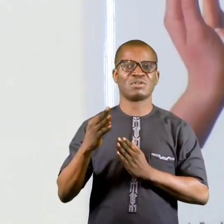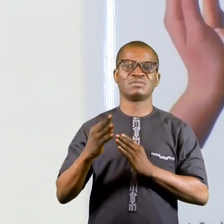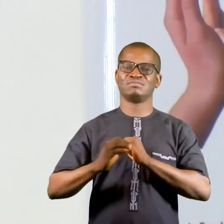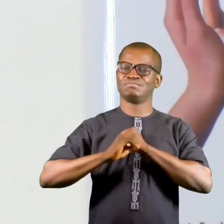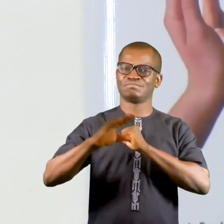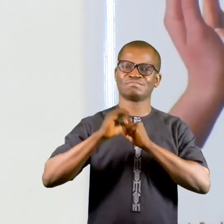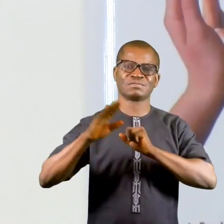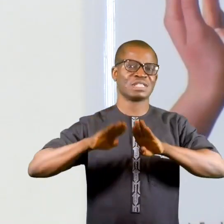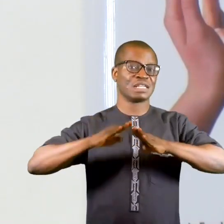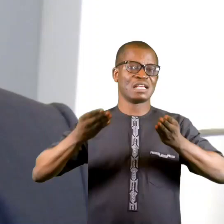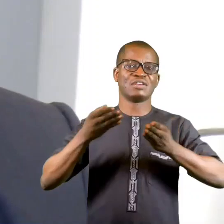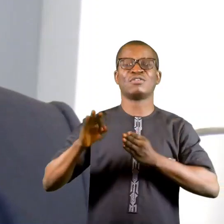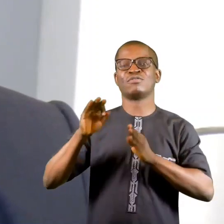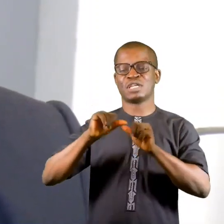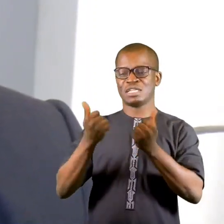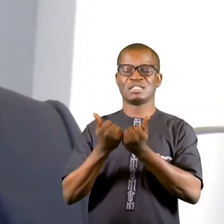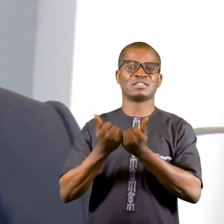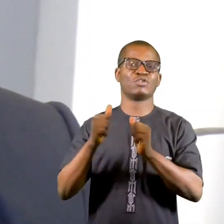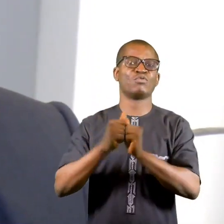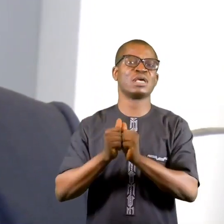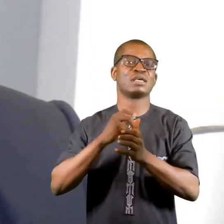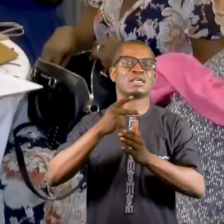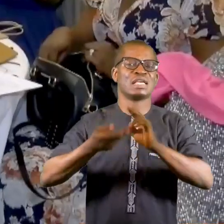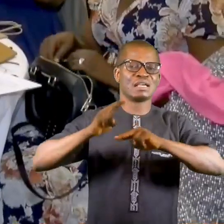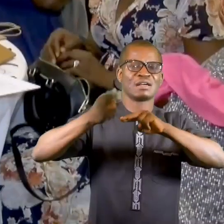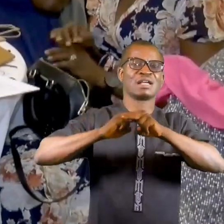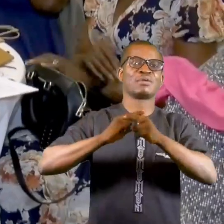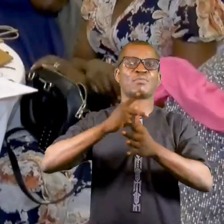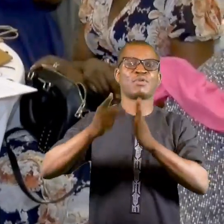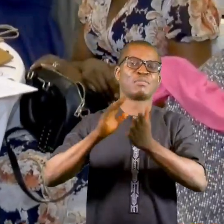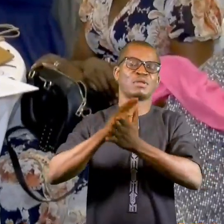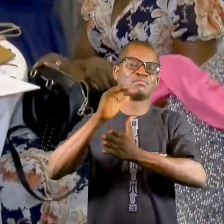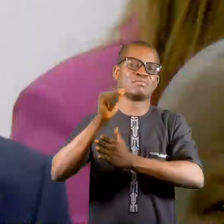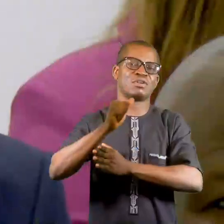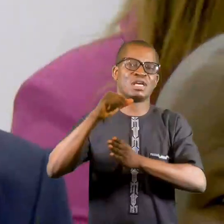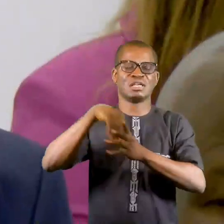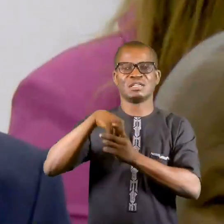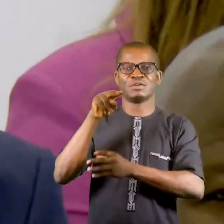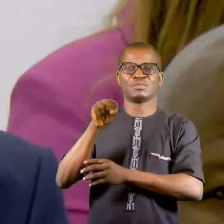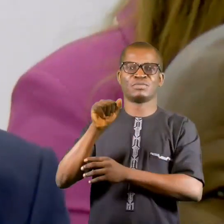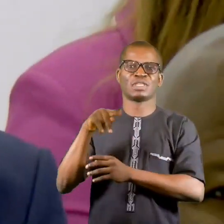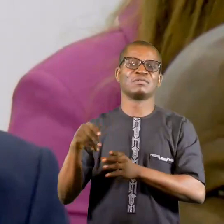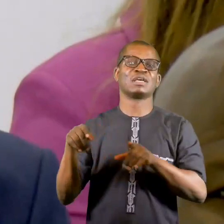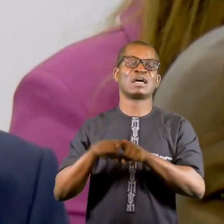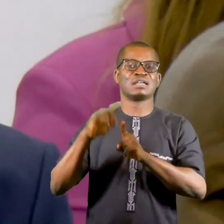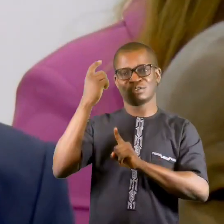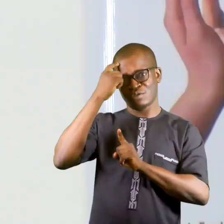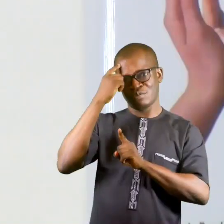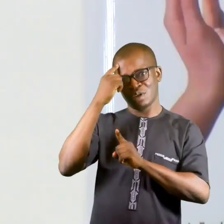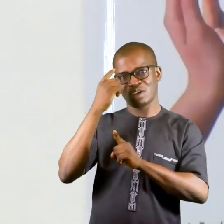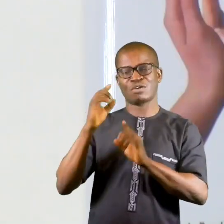amplified visibility of the agency and increased public trust in NAPTIP as a government institution.